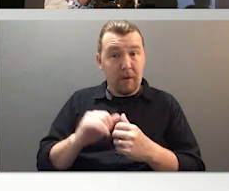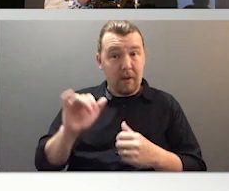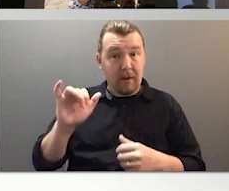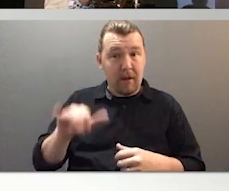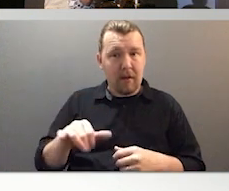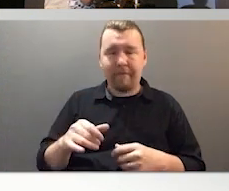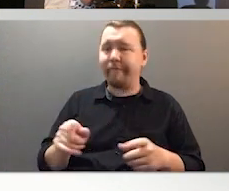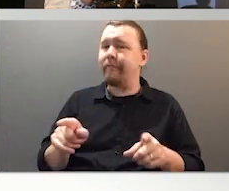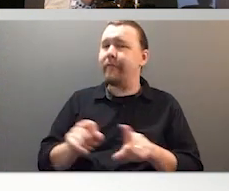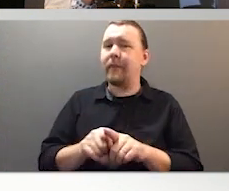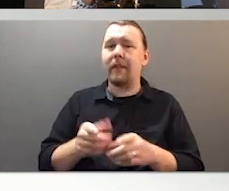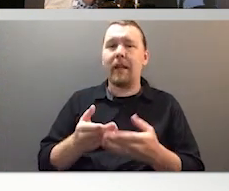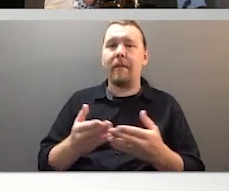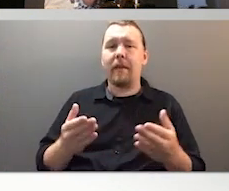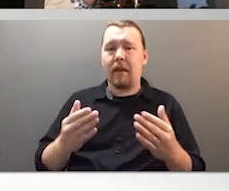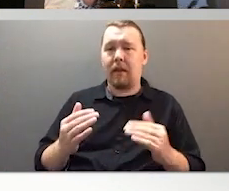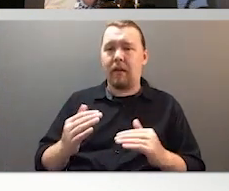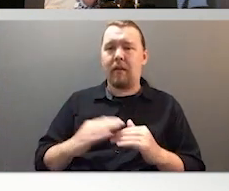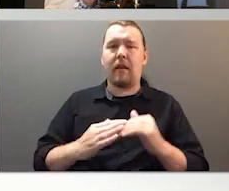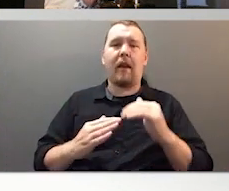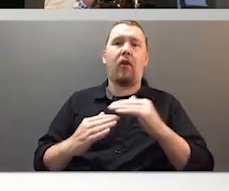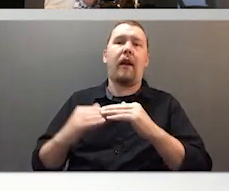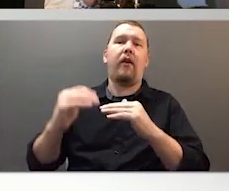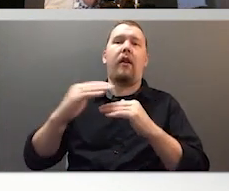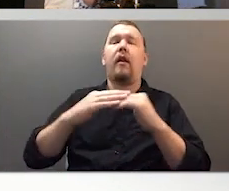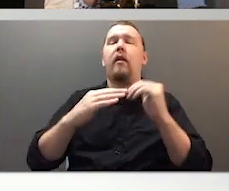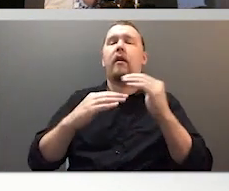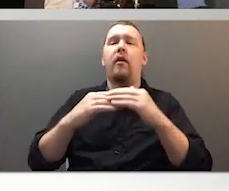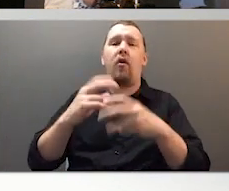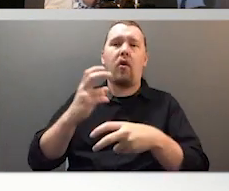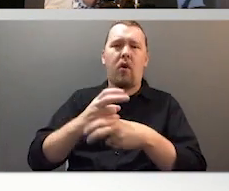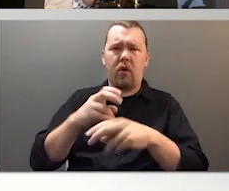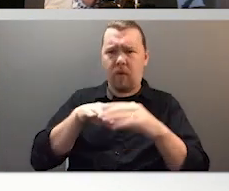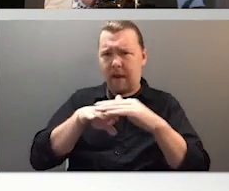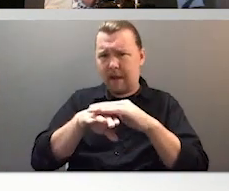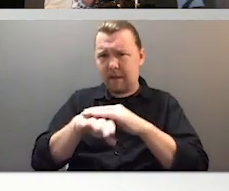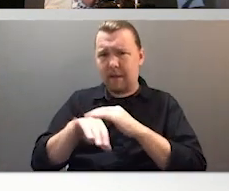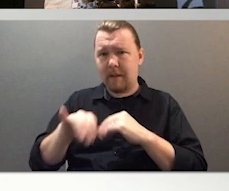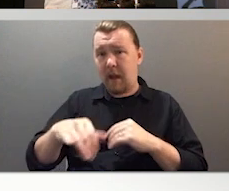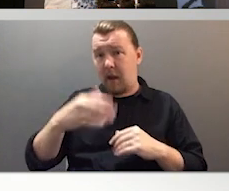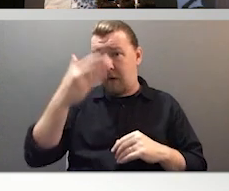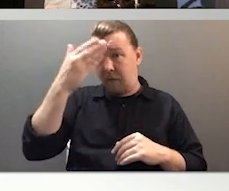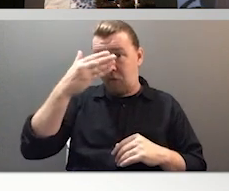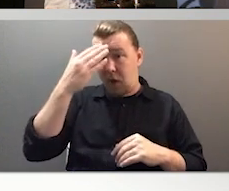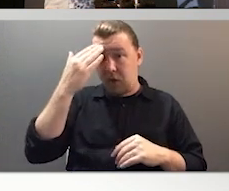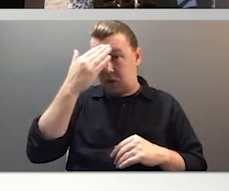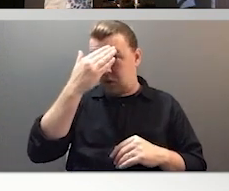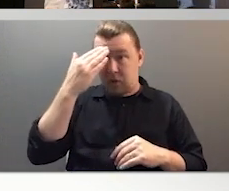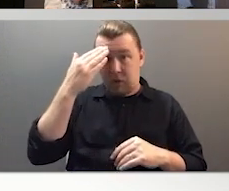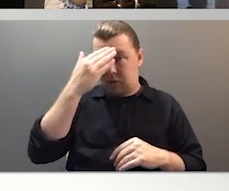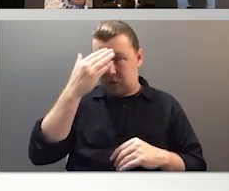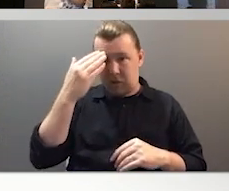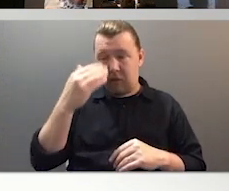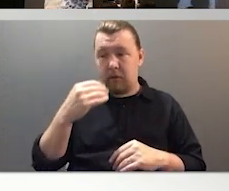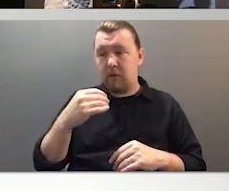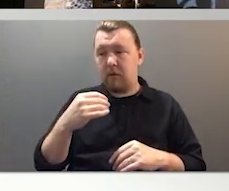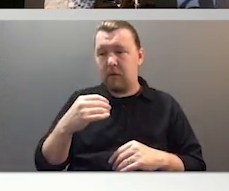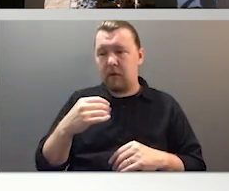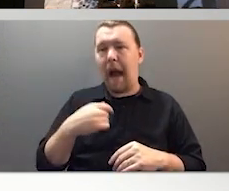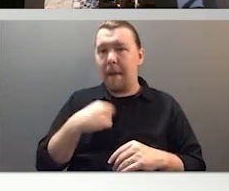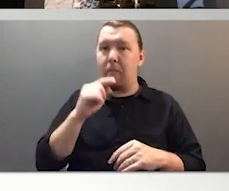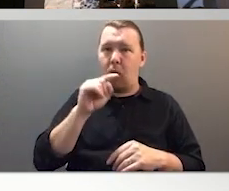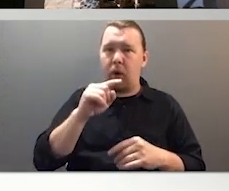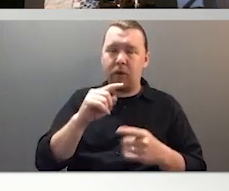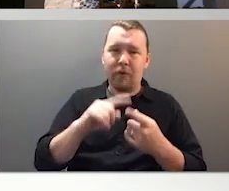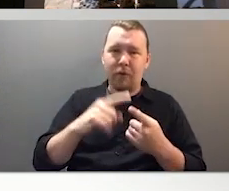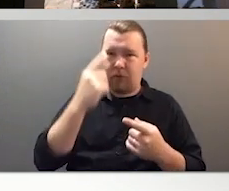same thing, on up the layers. It's going to be really hard to access that frontal, like up here. I'm always pointing to the front of my head with my clients, but like